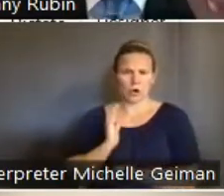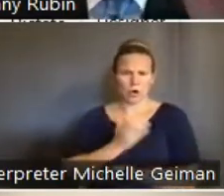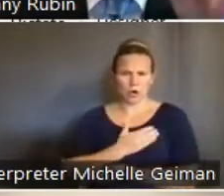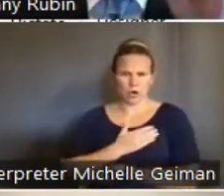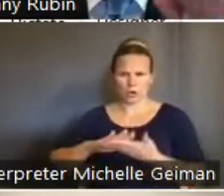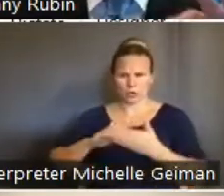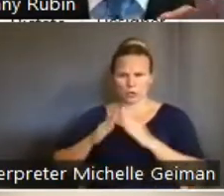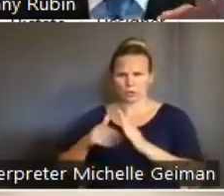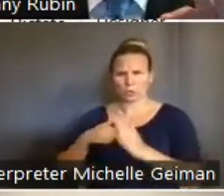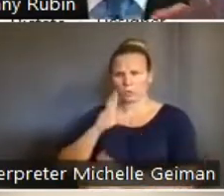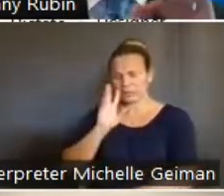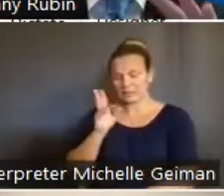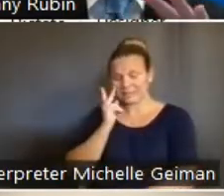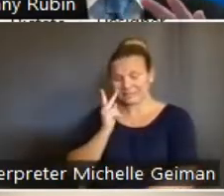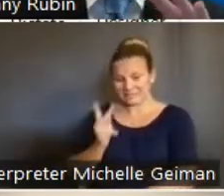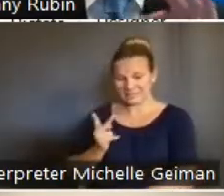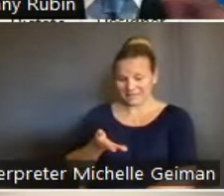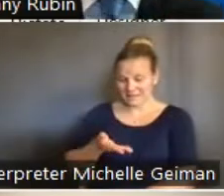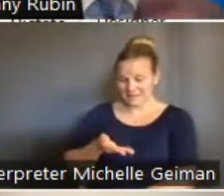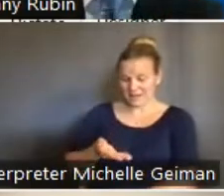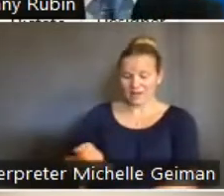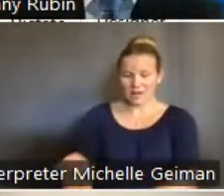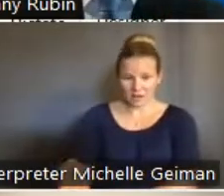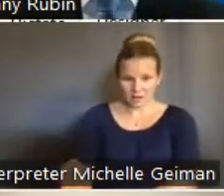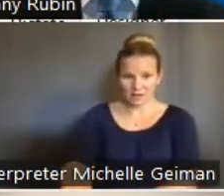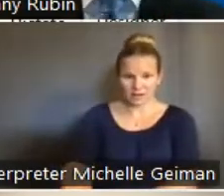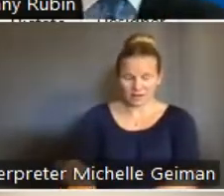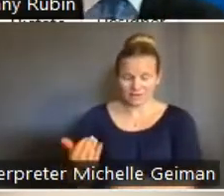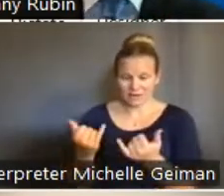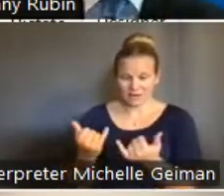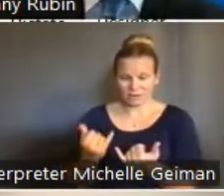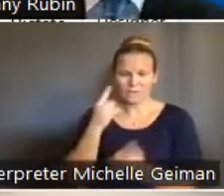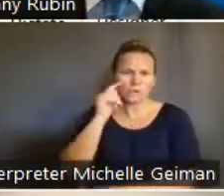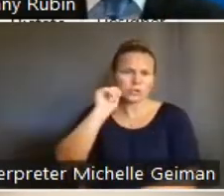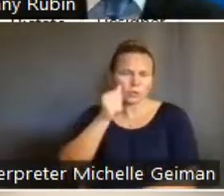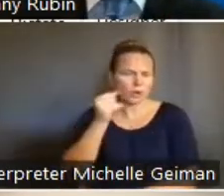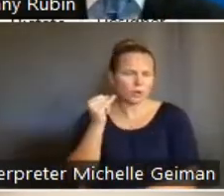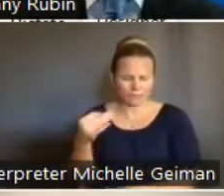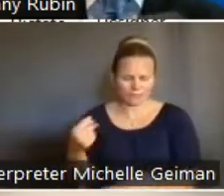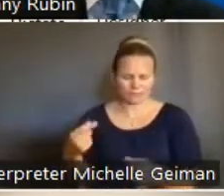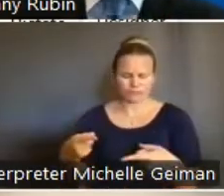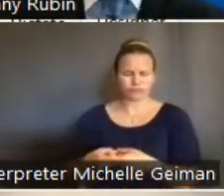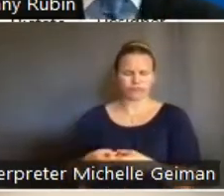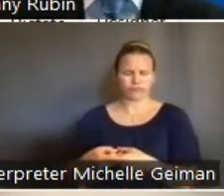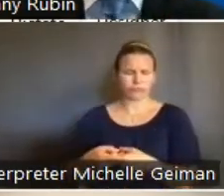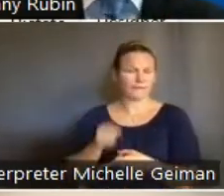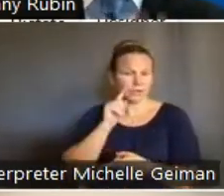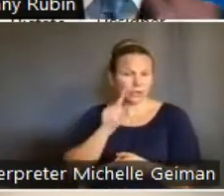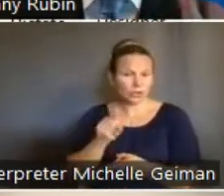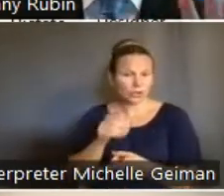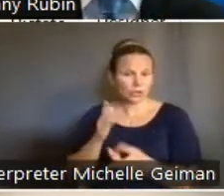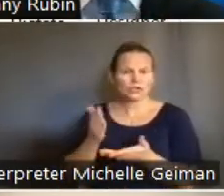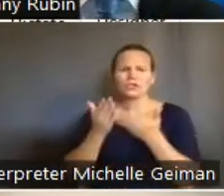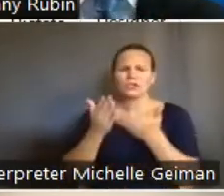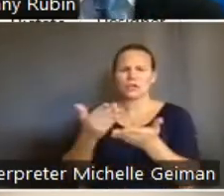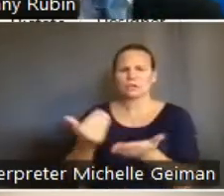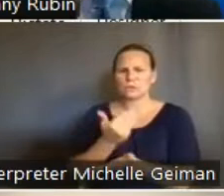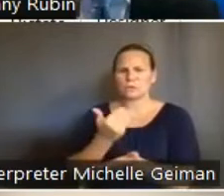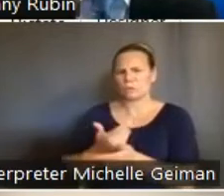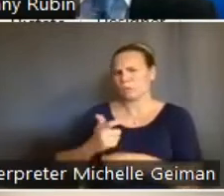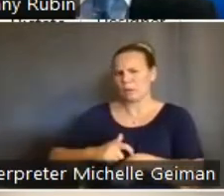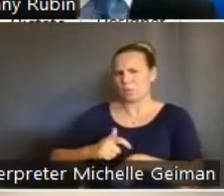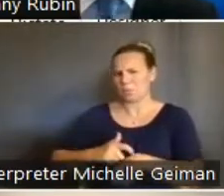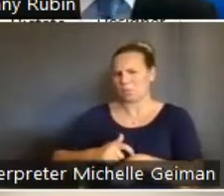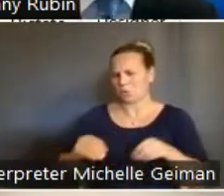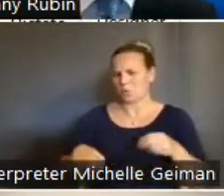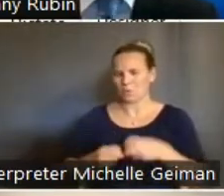your calendar today for 5 minutes for tomorrow. And if it doesn't work for you, just suggest a new time. It's no